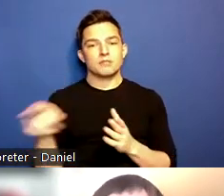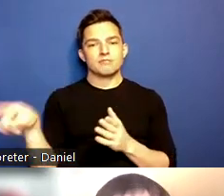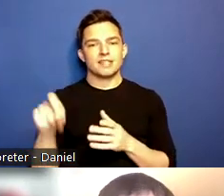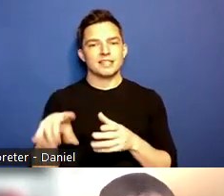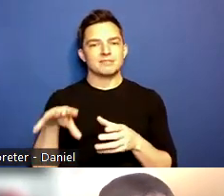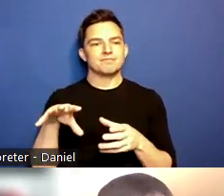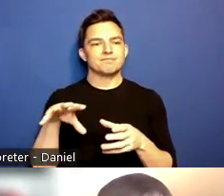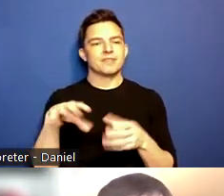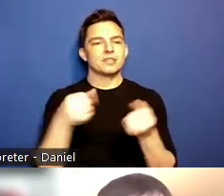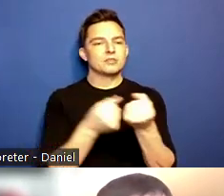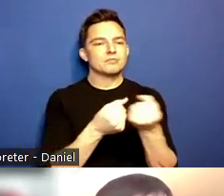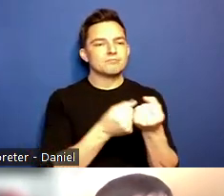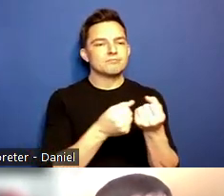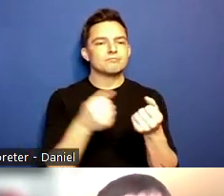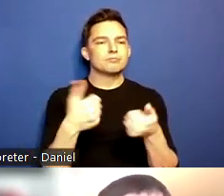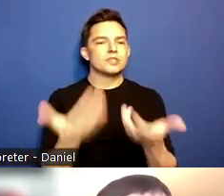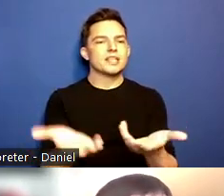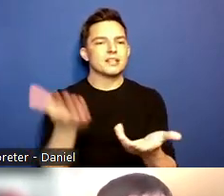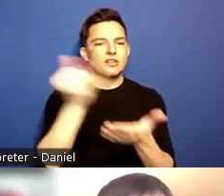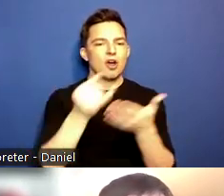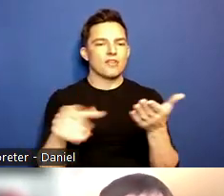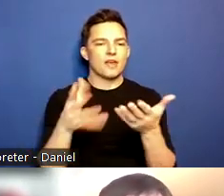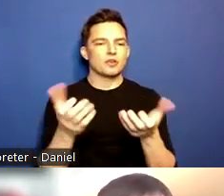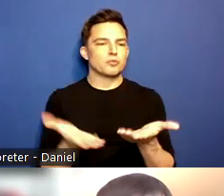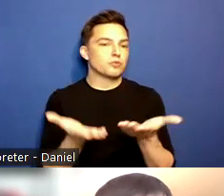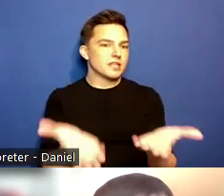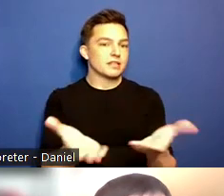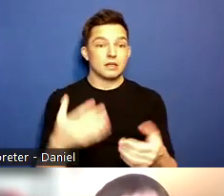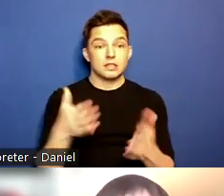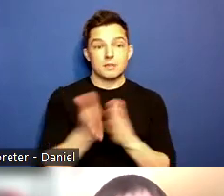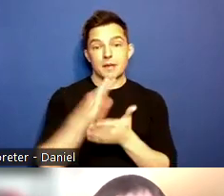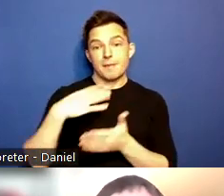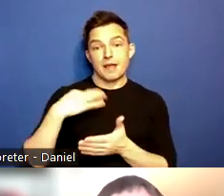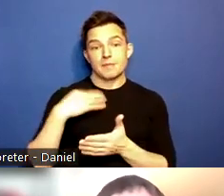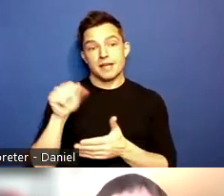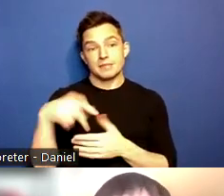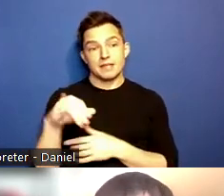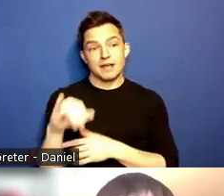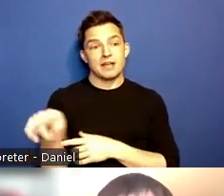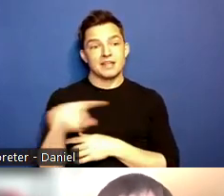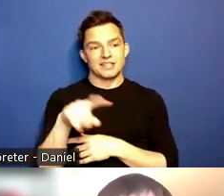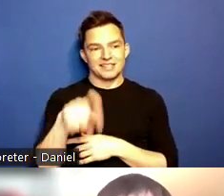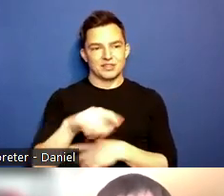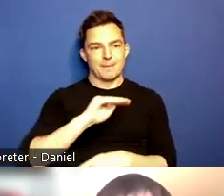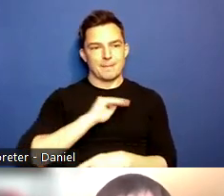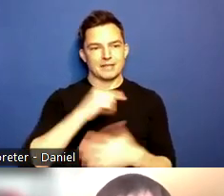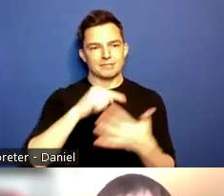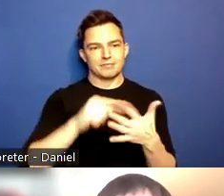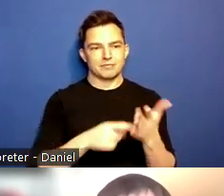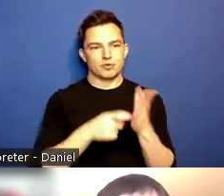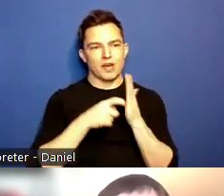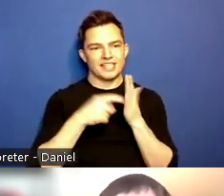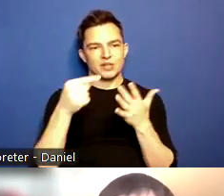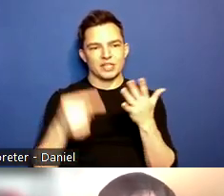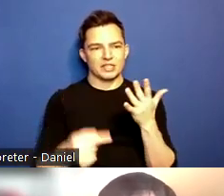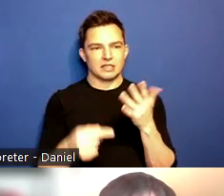company they want to present. To be eligible for SPI, presenters need to meet all of these criteria.